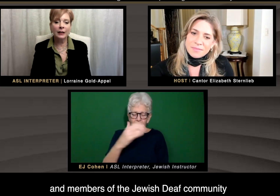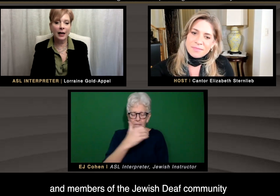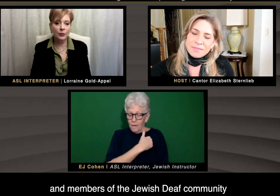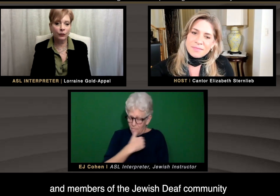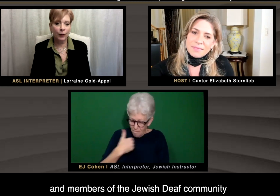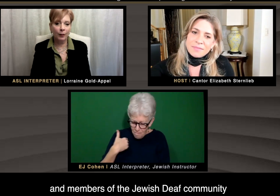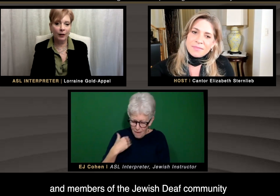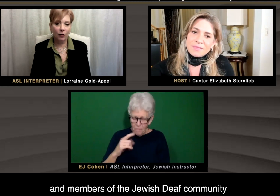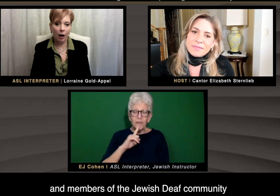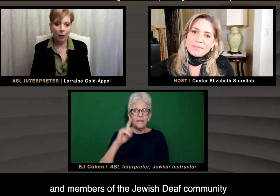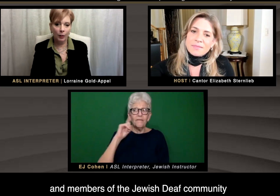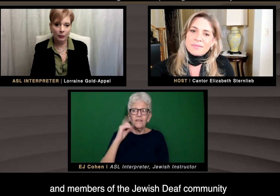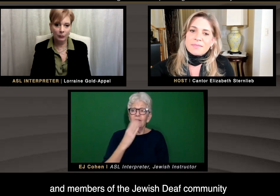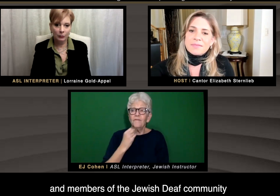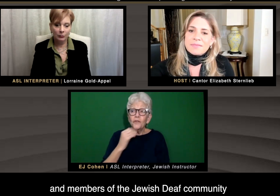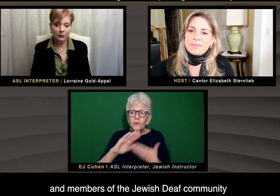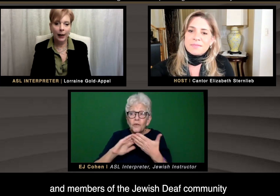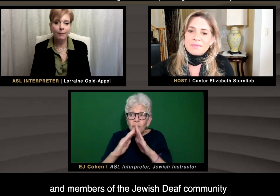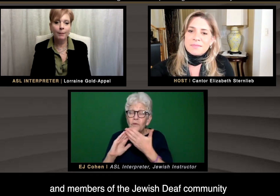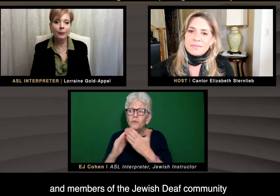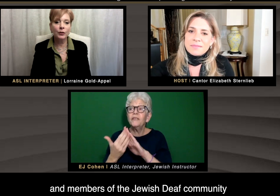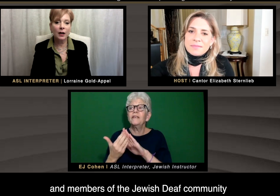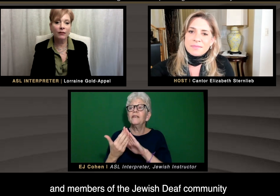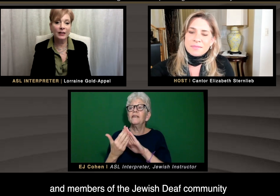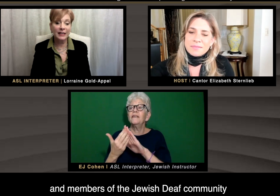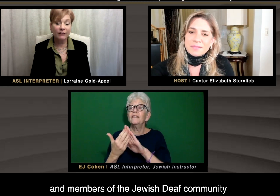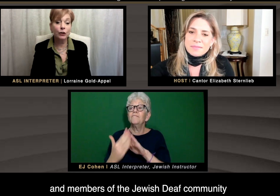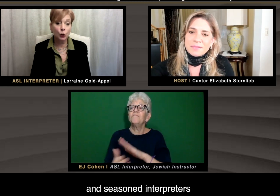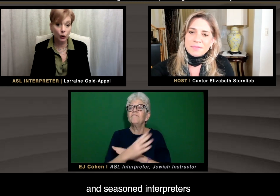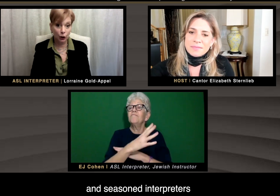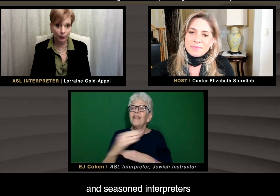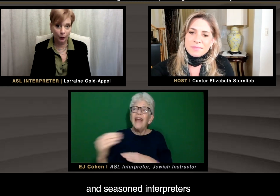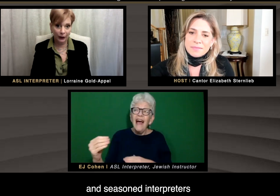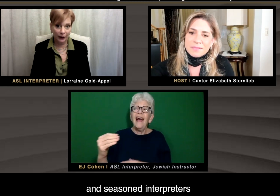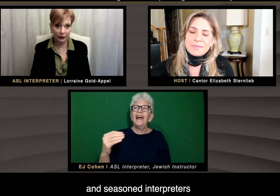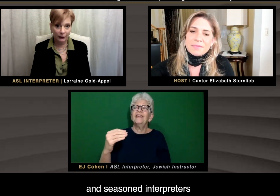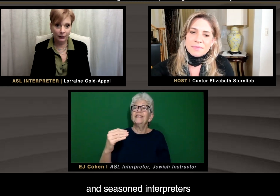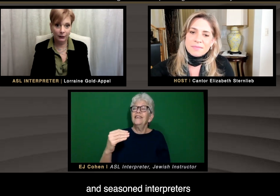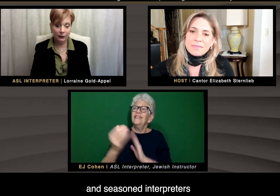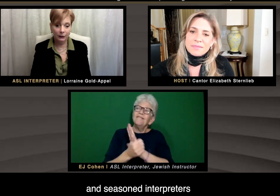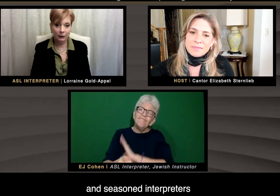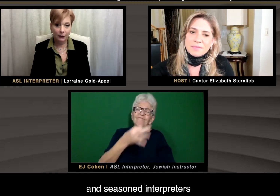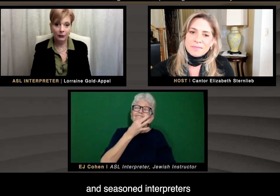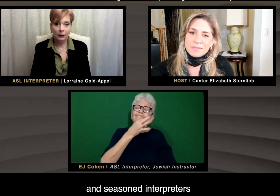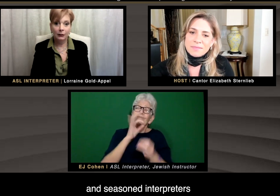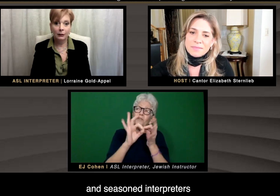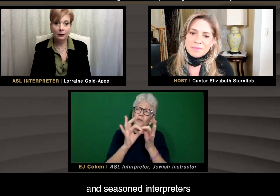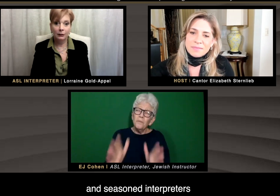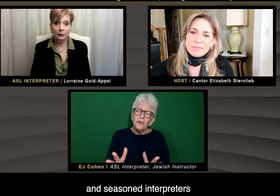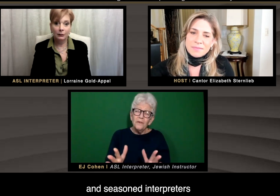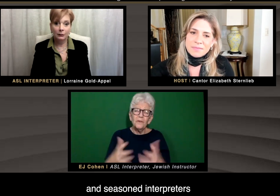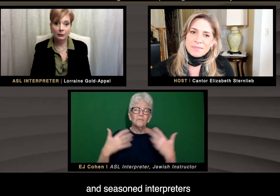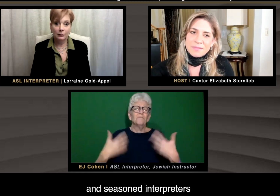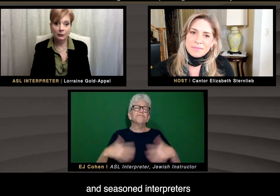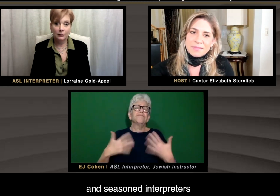Sharing the class with Rabbi Rob and members of the deaf Jewish community